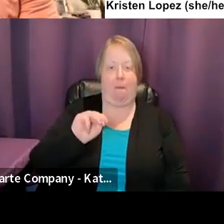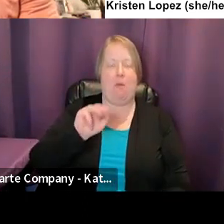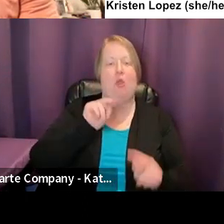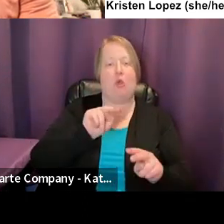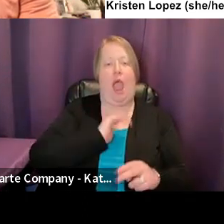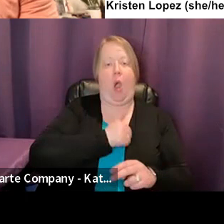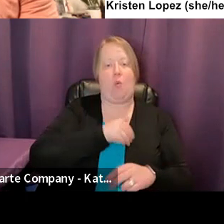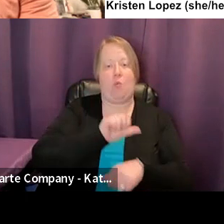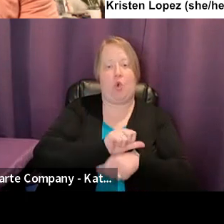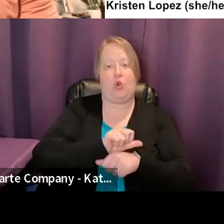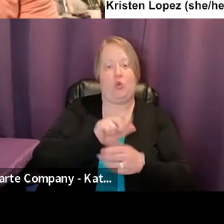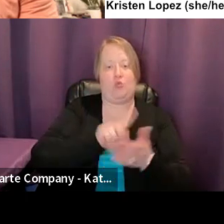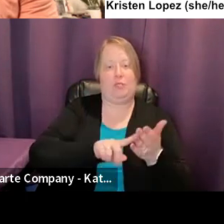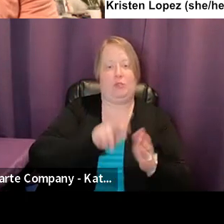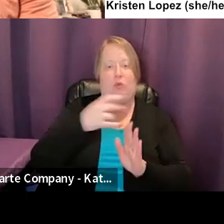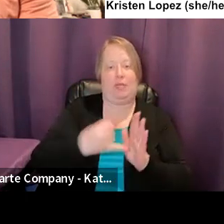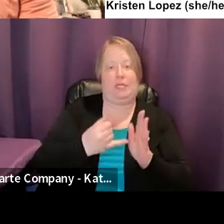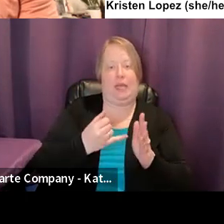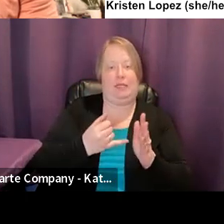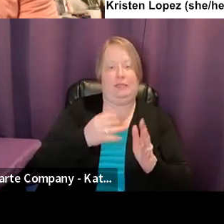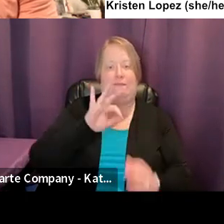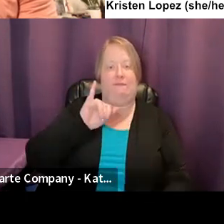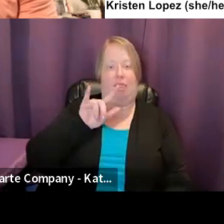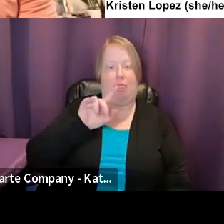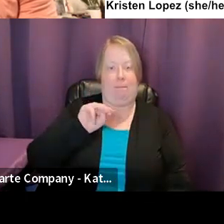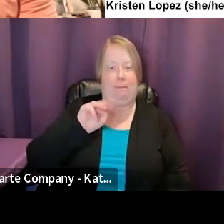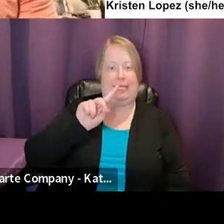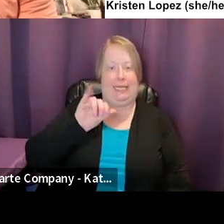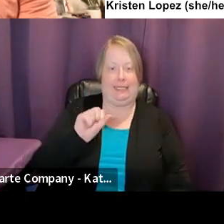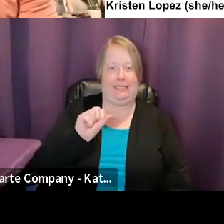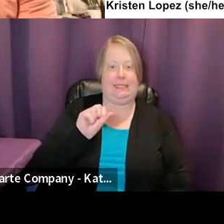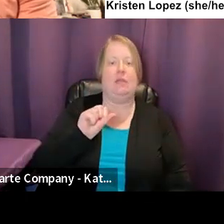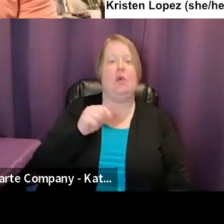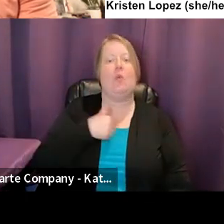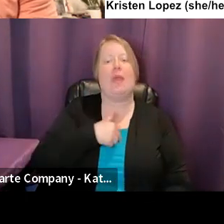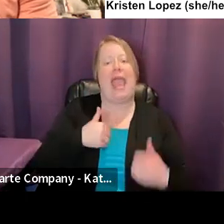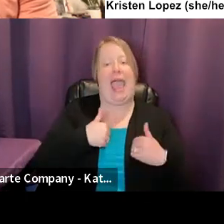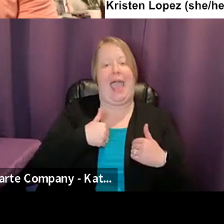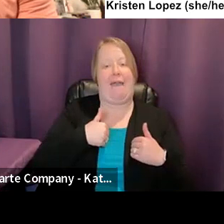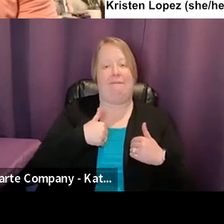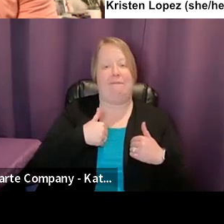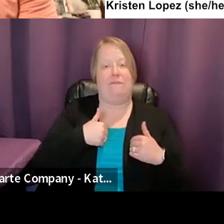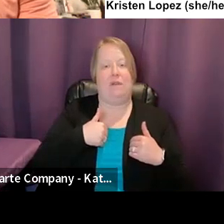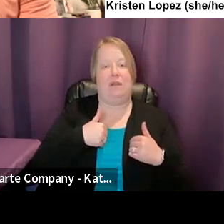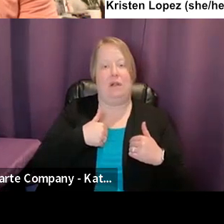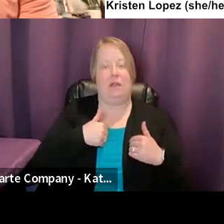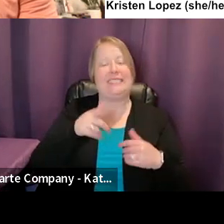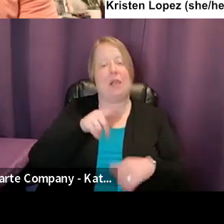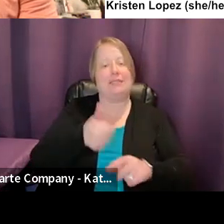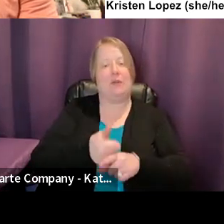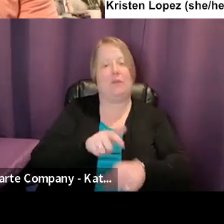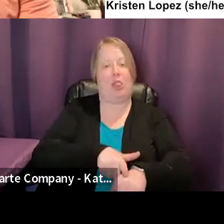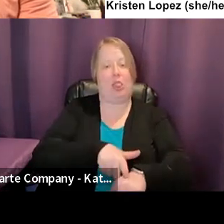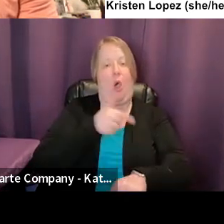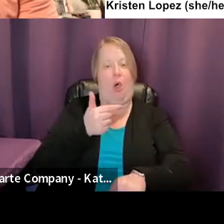projects. We also have easy language versions available because it is a very long paper. The paper